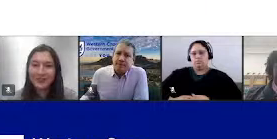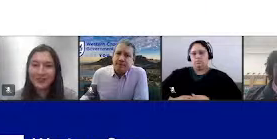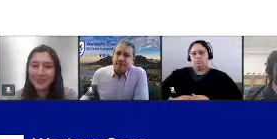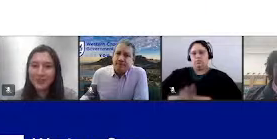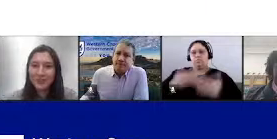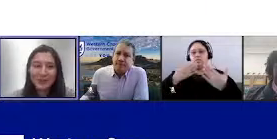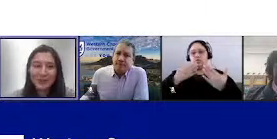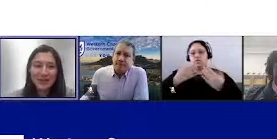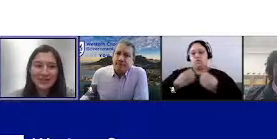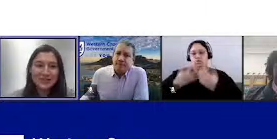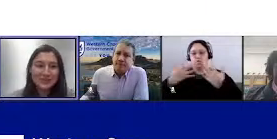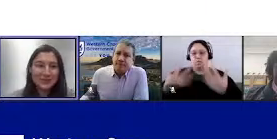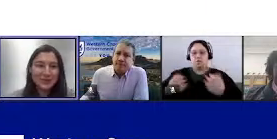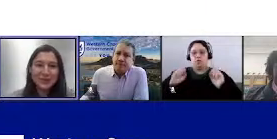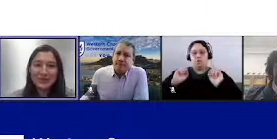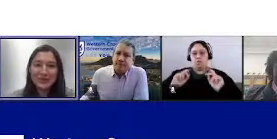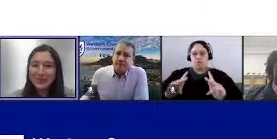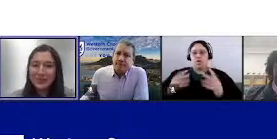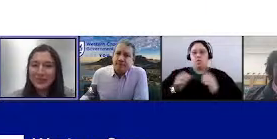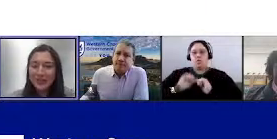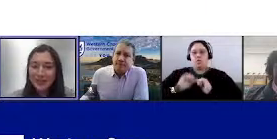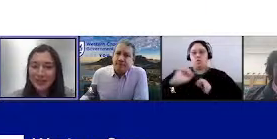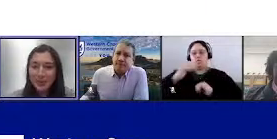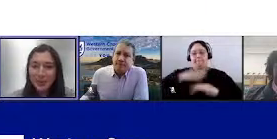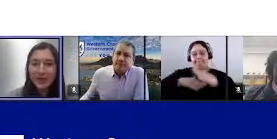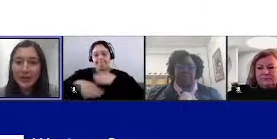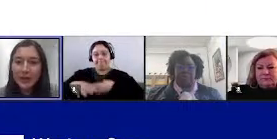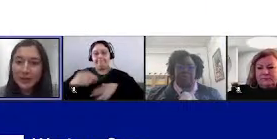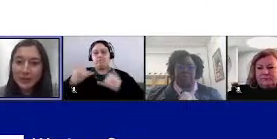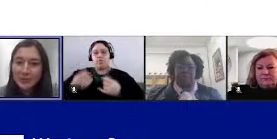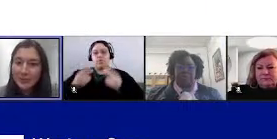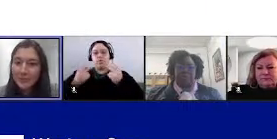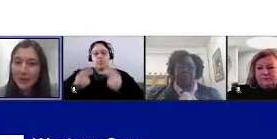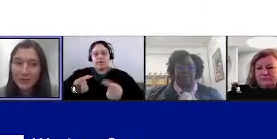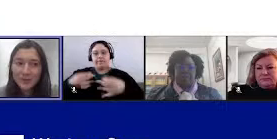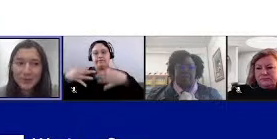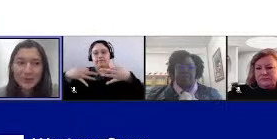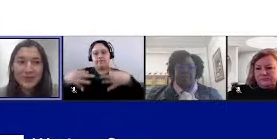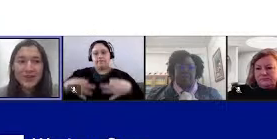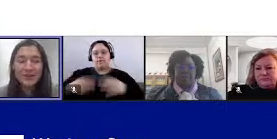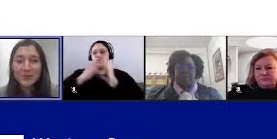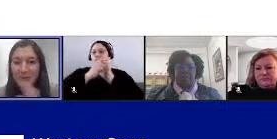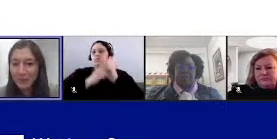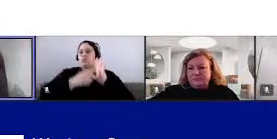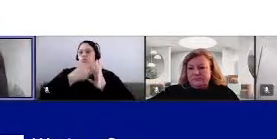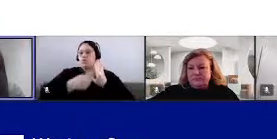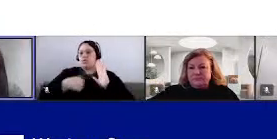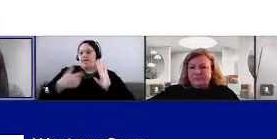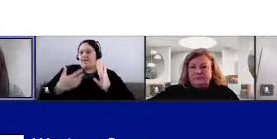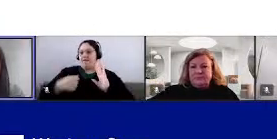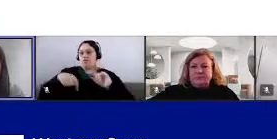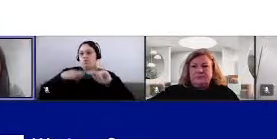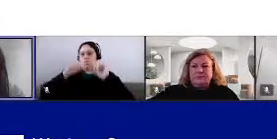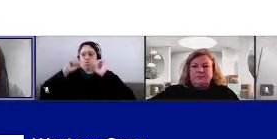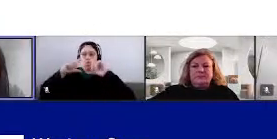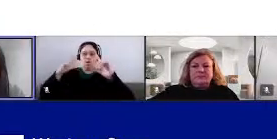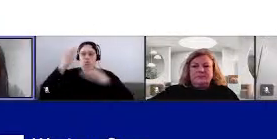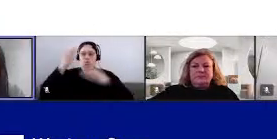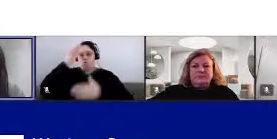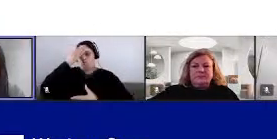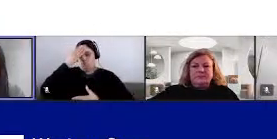Thank you very much. All right, just with your indulgence, I just want to quickly run through some house rules. I'm sure we're all well aware, but